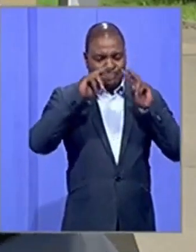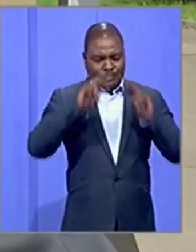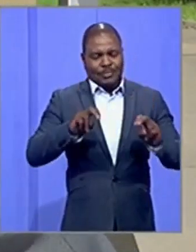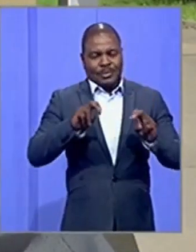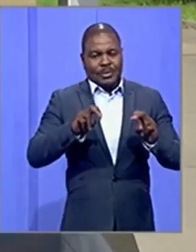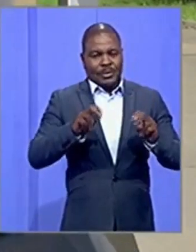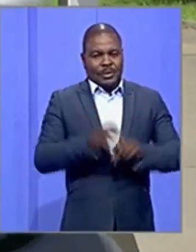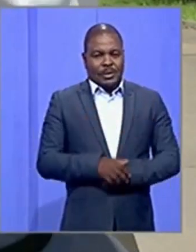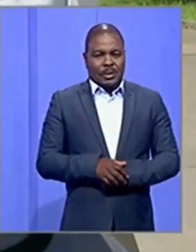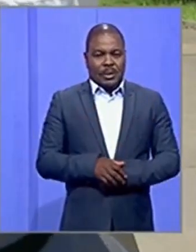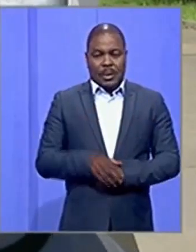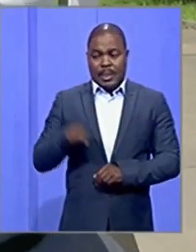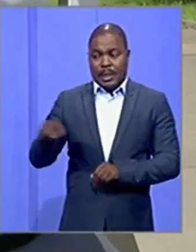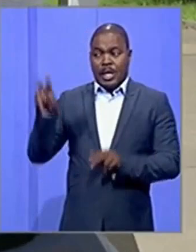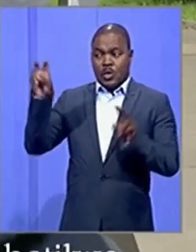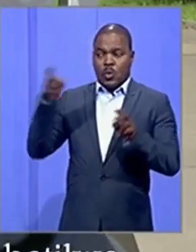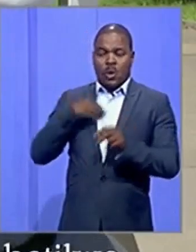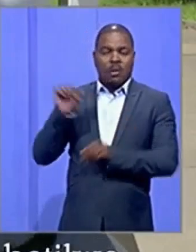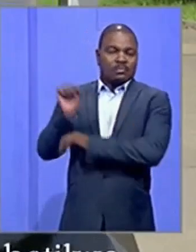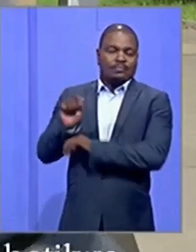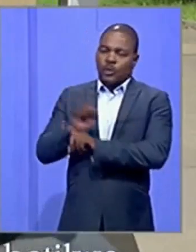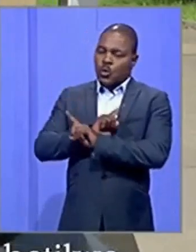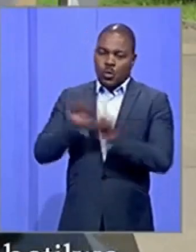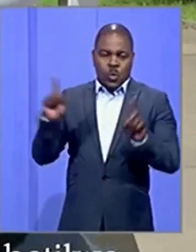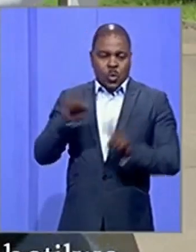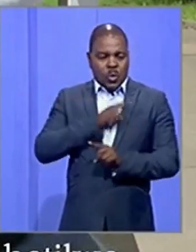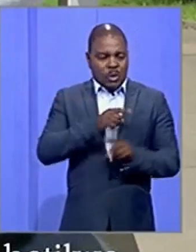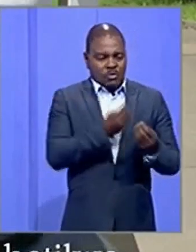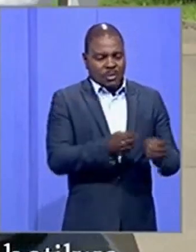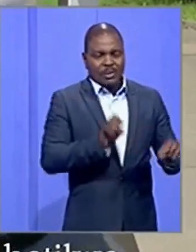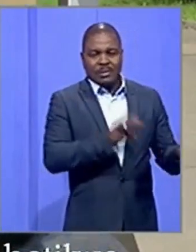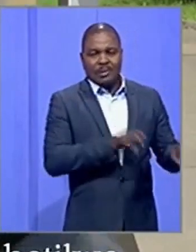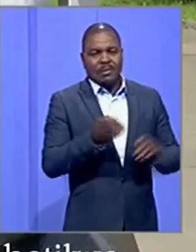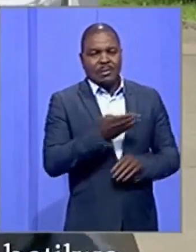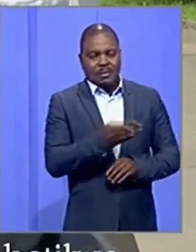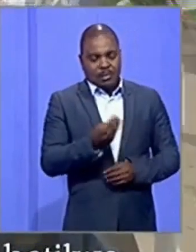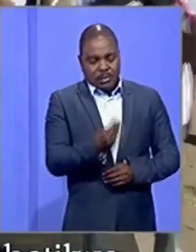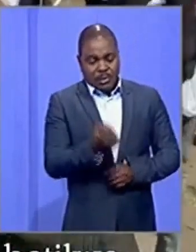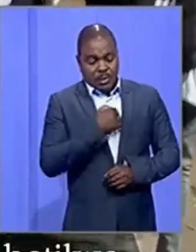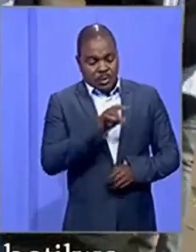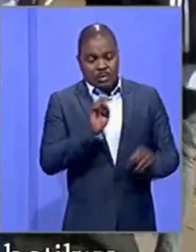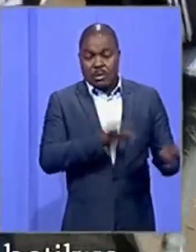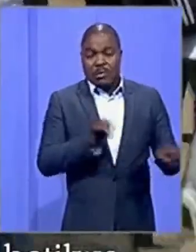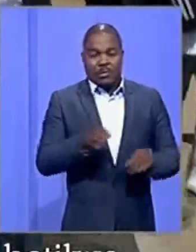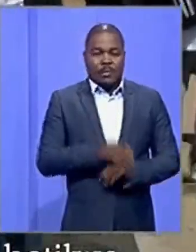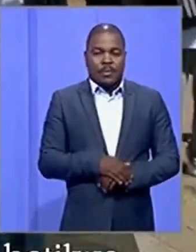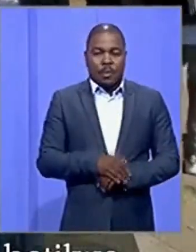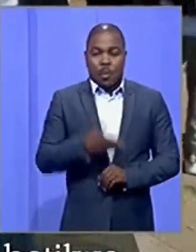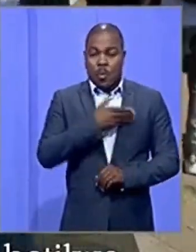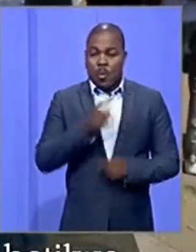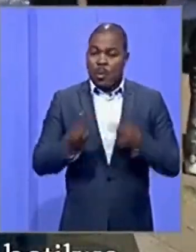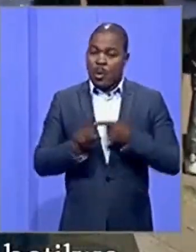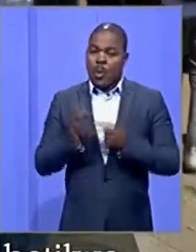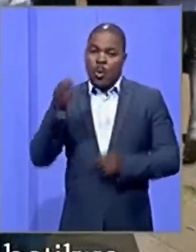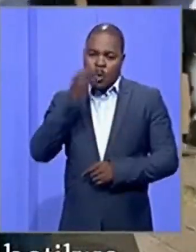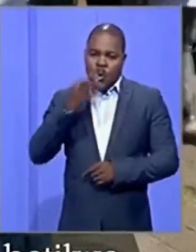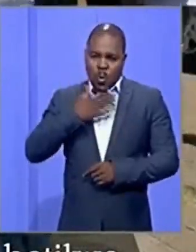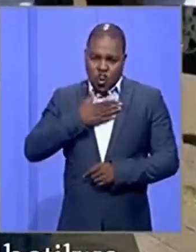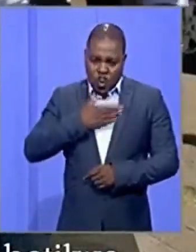will not leave this matter here because our children are suffering. My child is suffering. Mosadi eno o re o batla toka